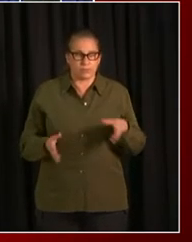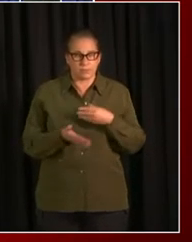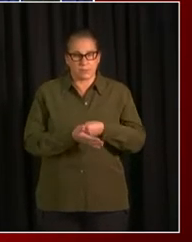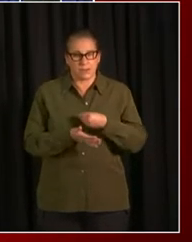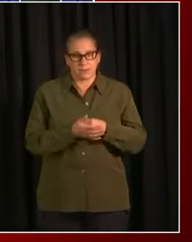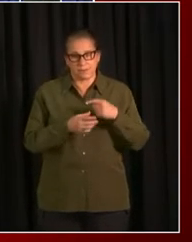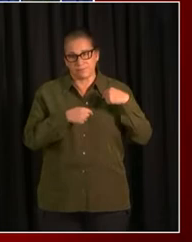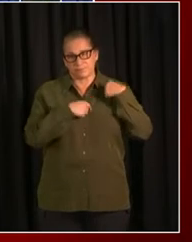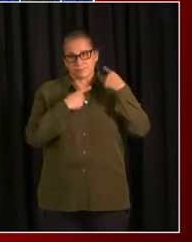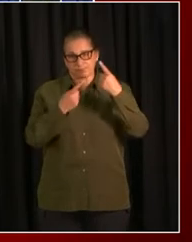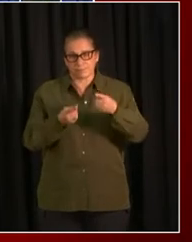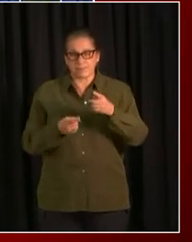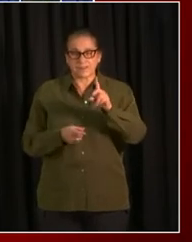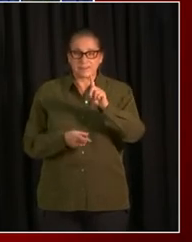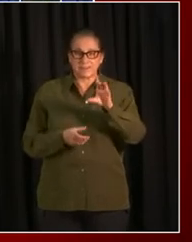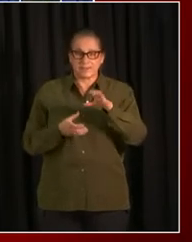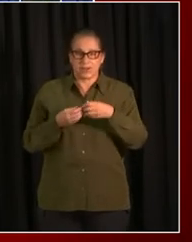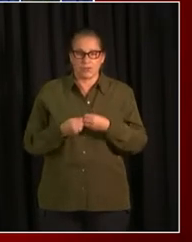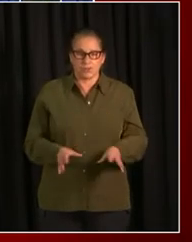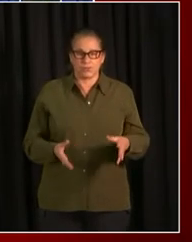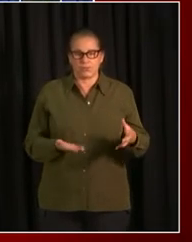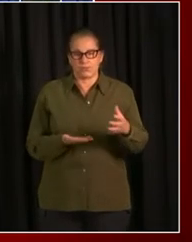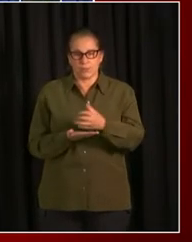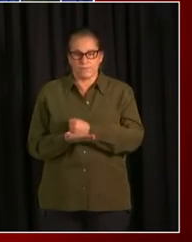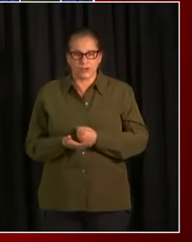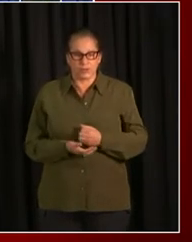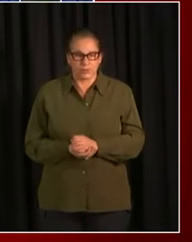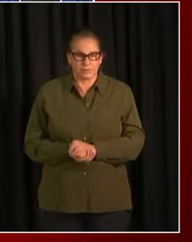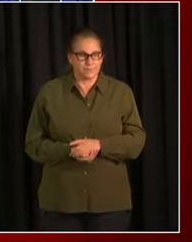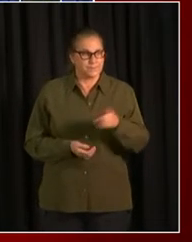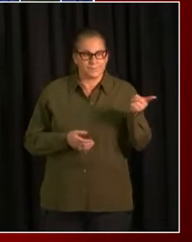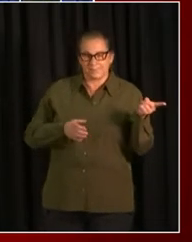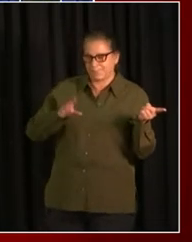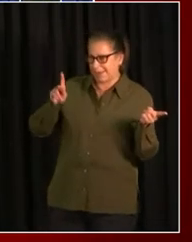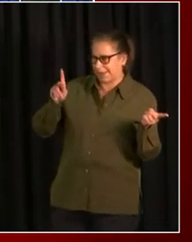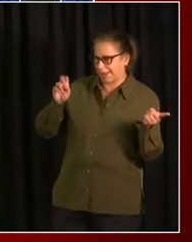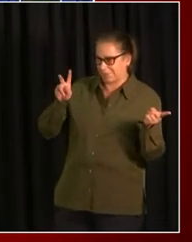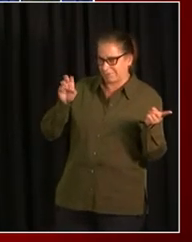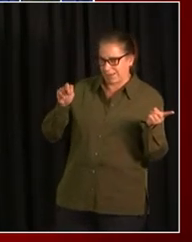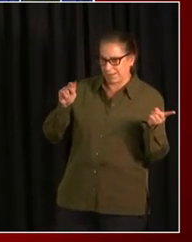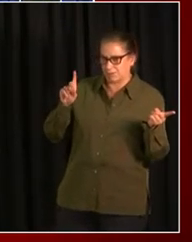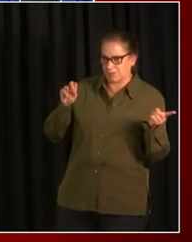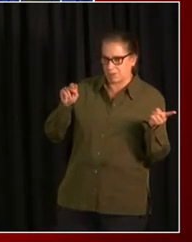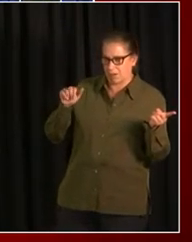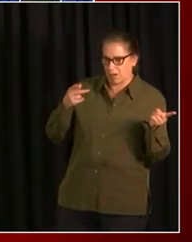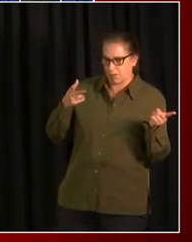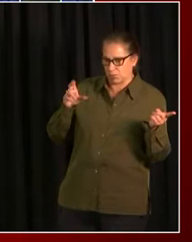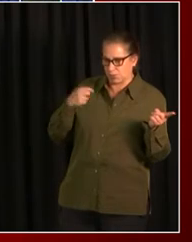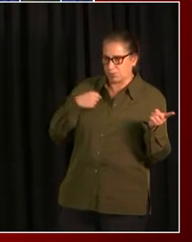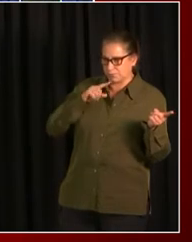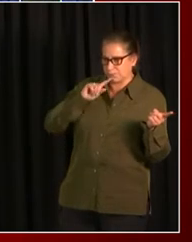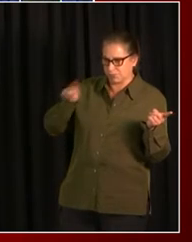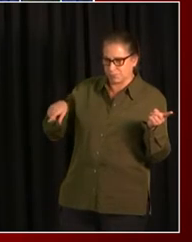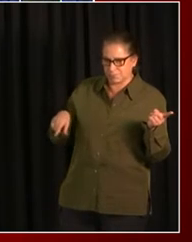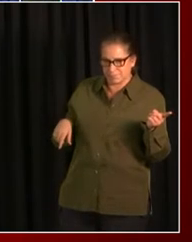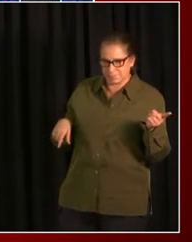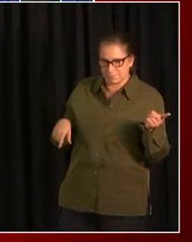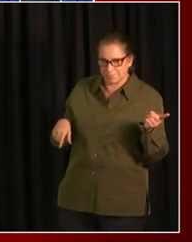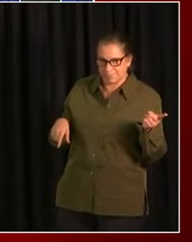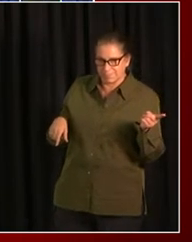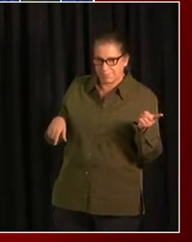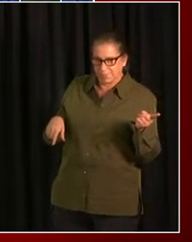This is Kevin Donahue. I can jump in. The CFO for the district will be. We're expecting